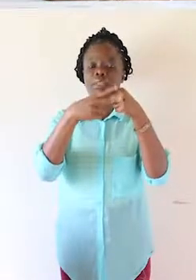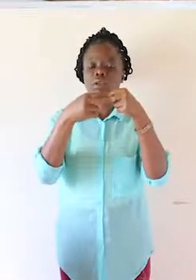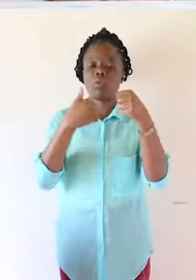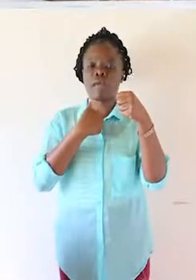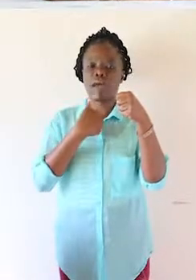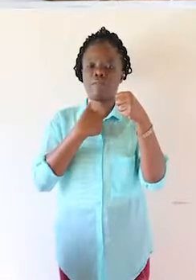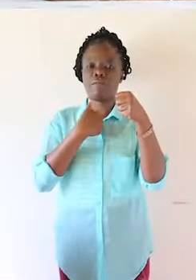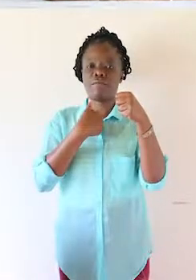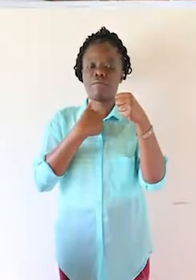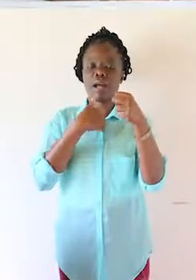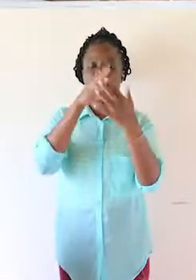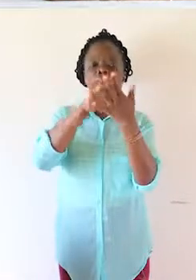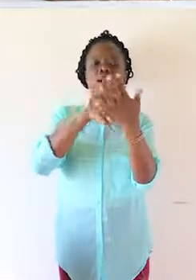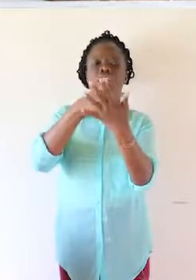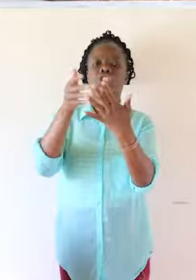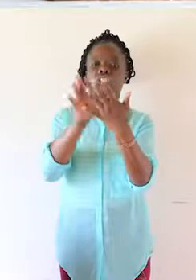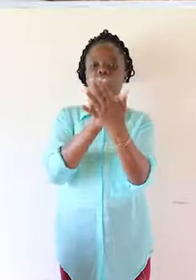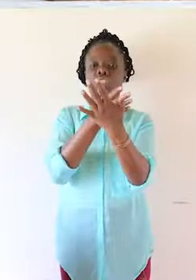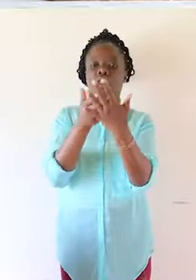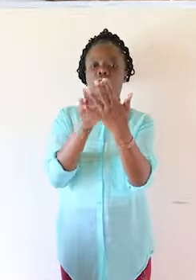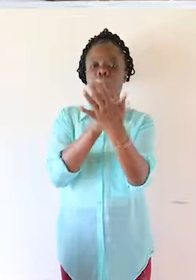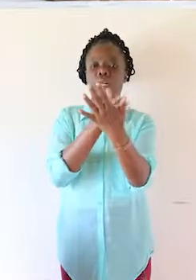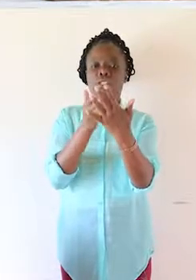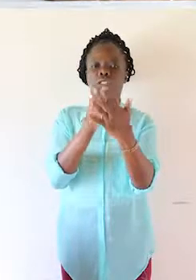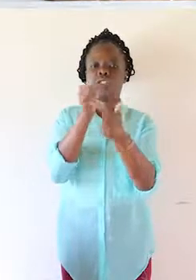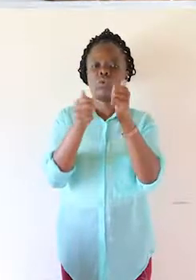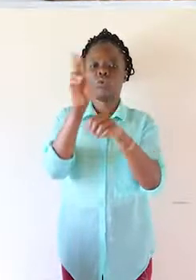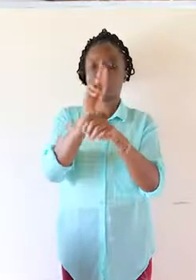We also have a brush.